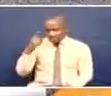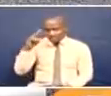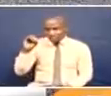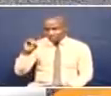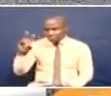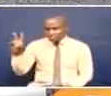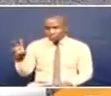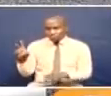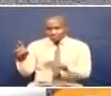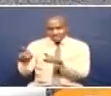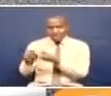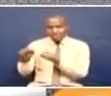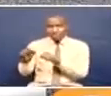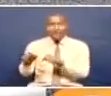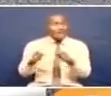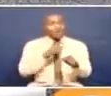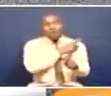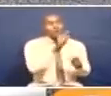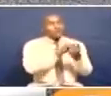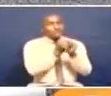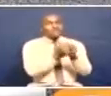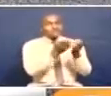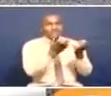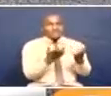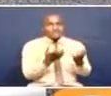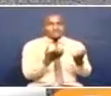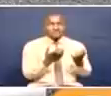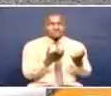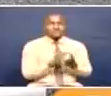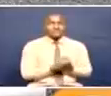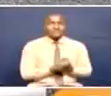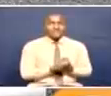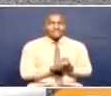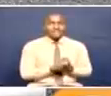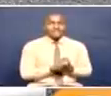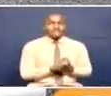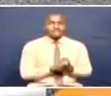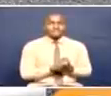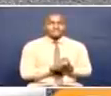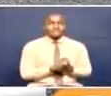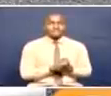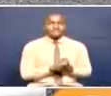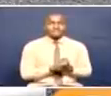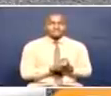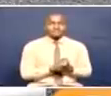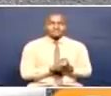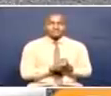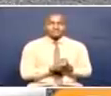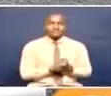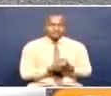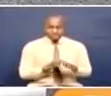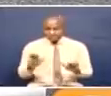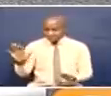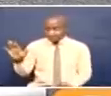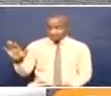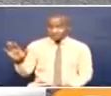you change the players. Unless you change the players. Uh-oh. But you can't, huh? What do you mean? But don't hate the player. Are you hate the game.